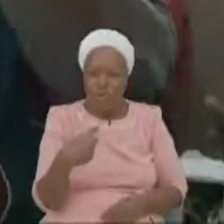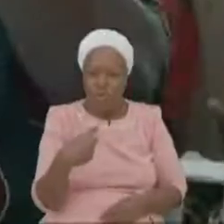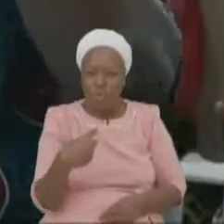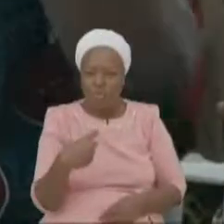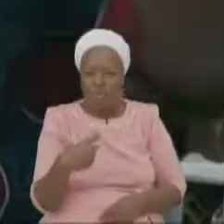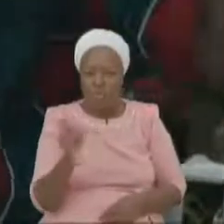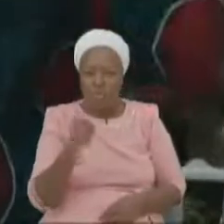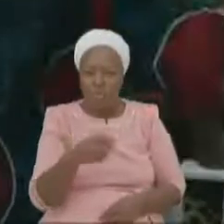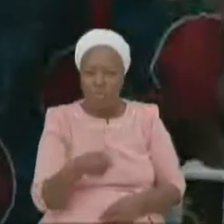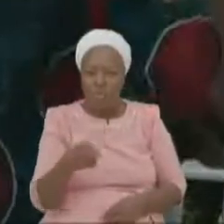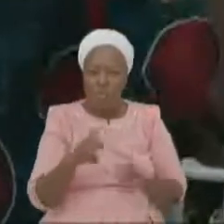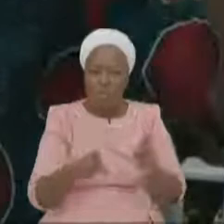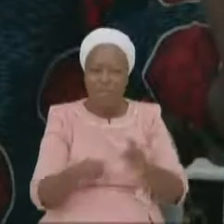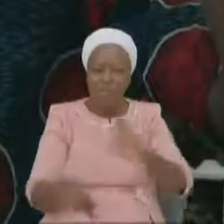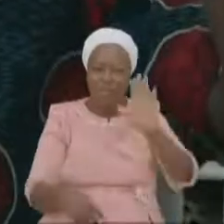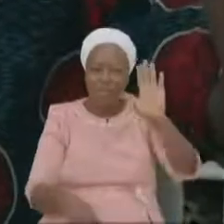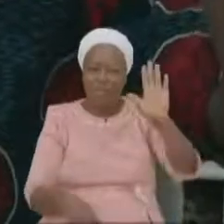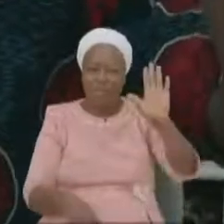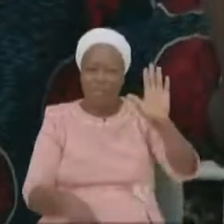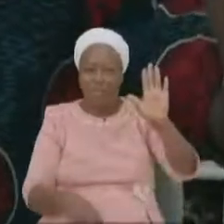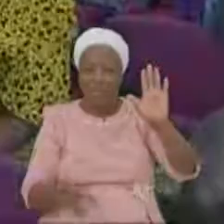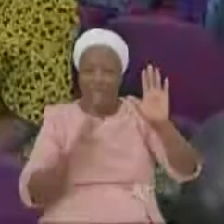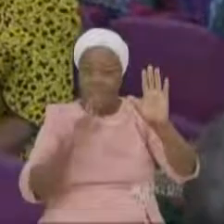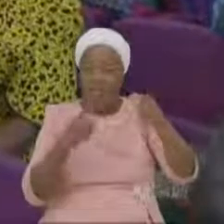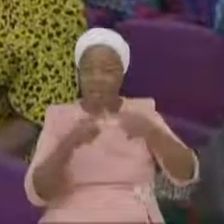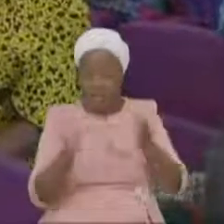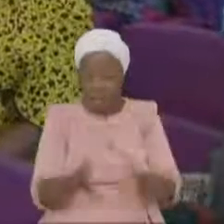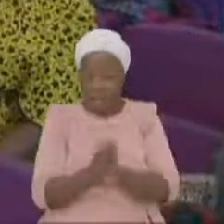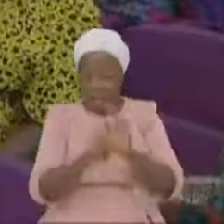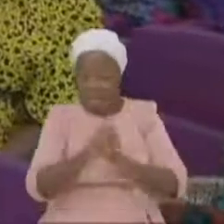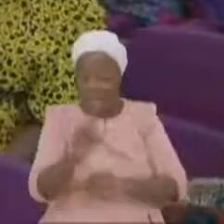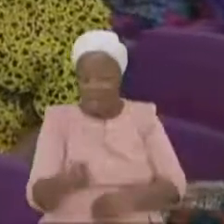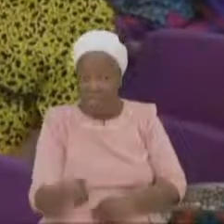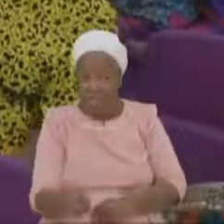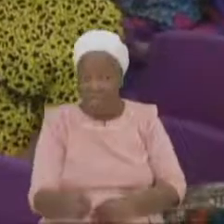What are they? Are you going to ask?